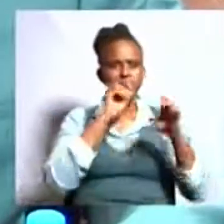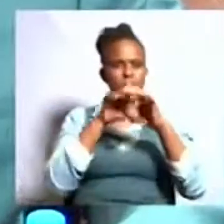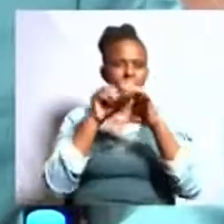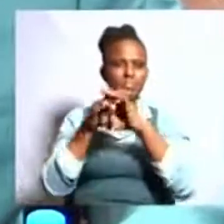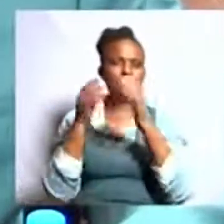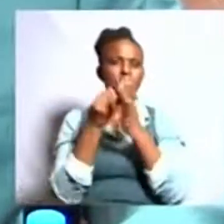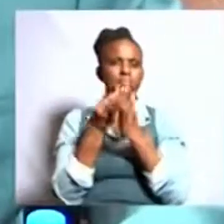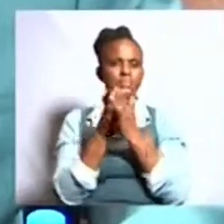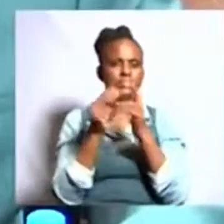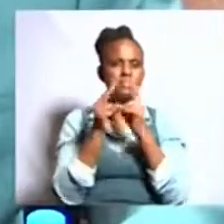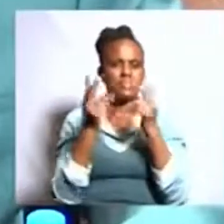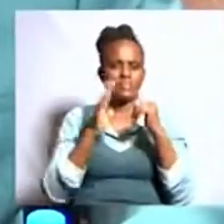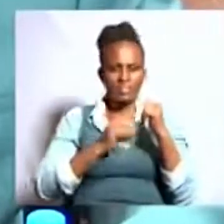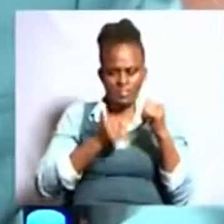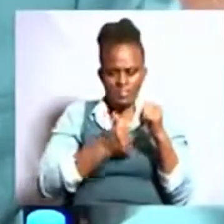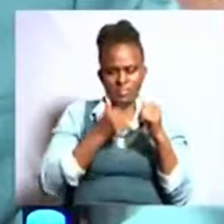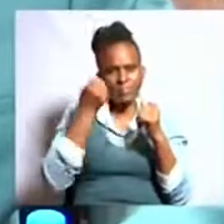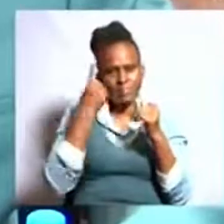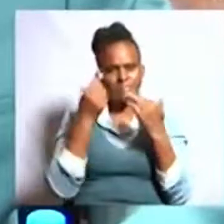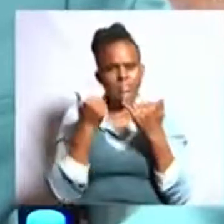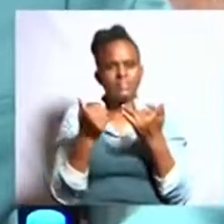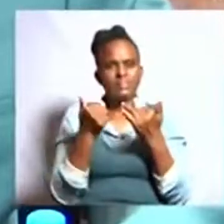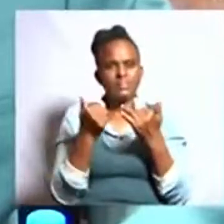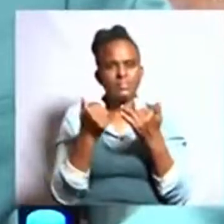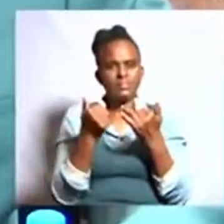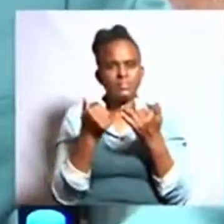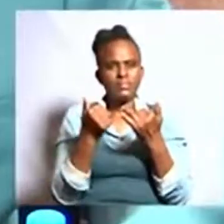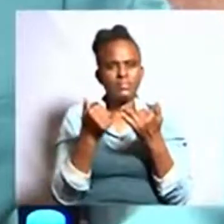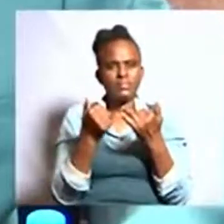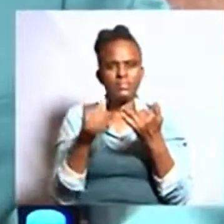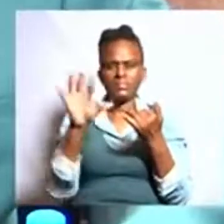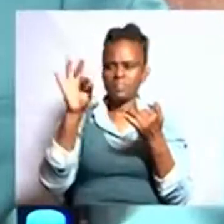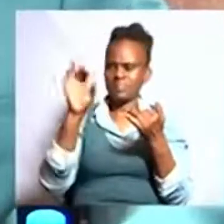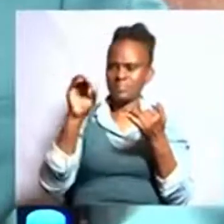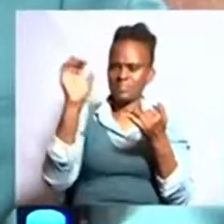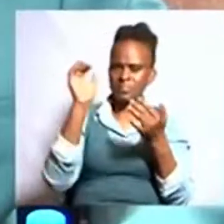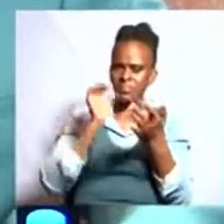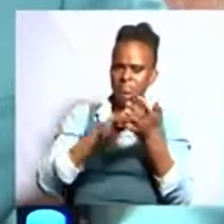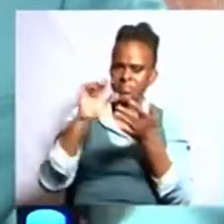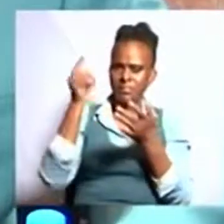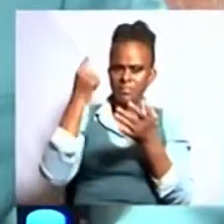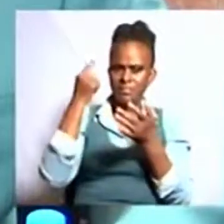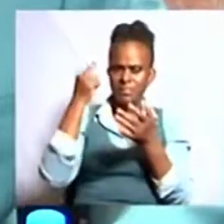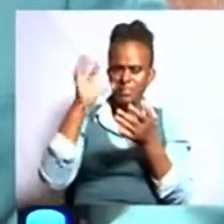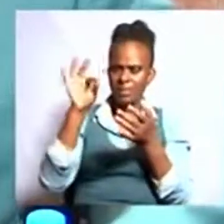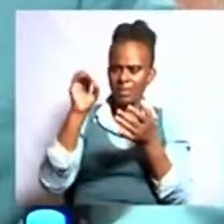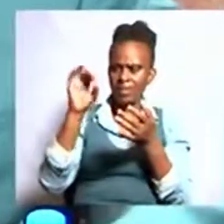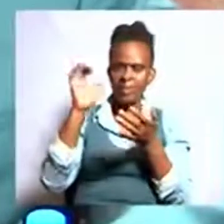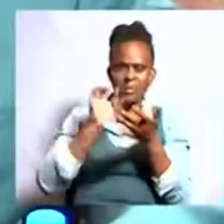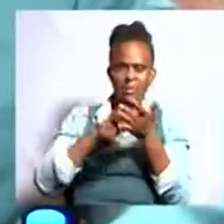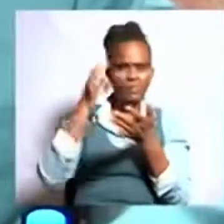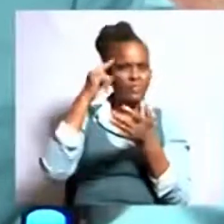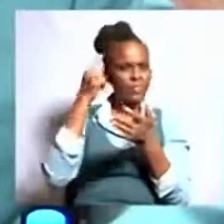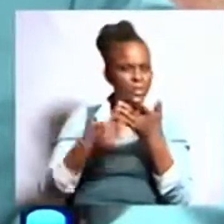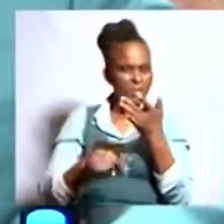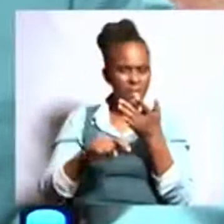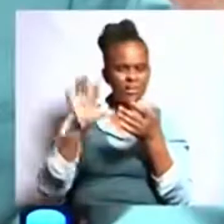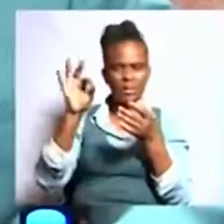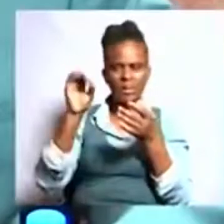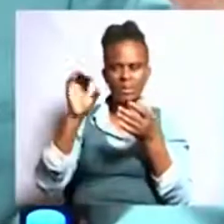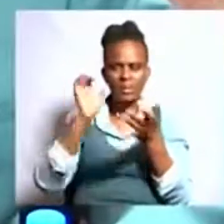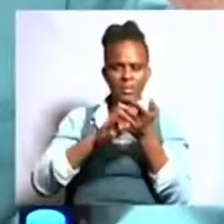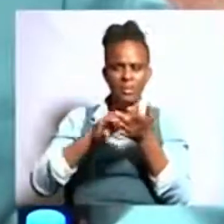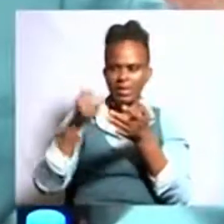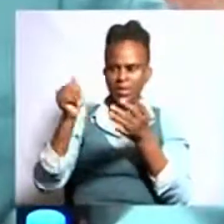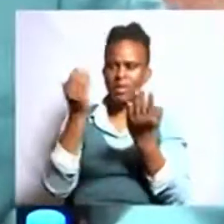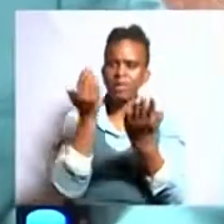money. So I want to understand what will be 90,000 for, Director Finance. The 90,000 which they